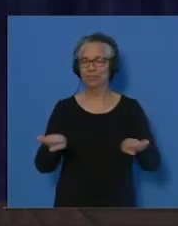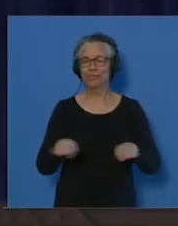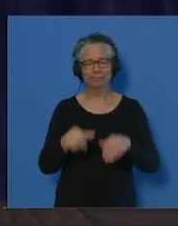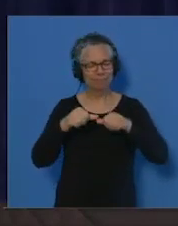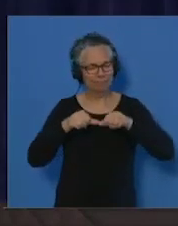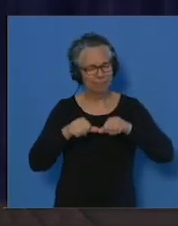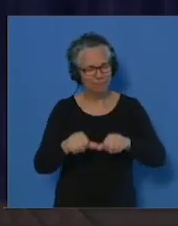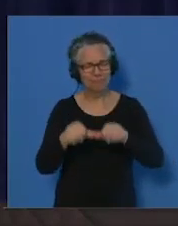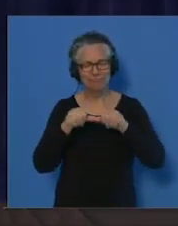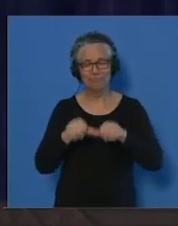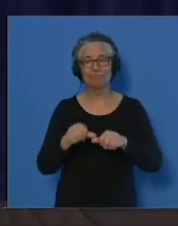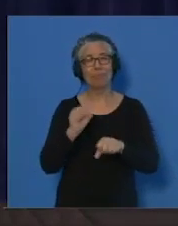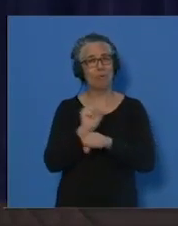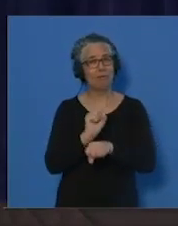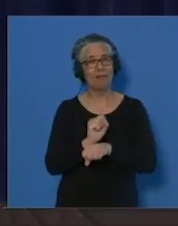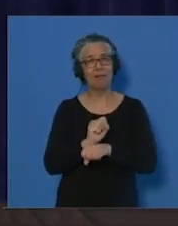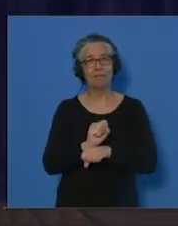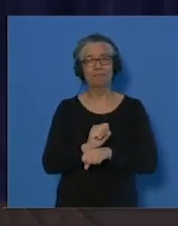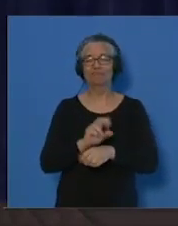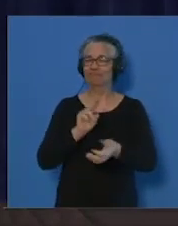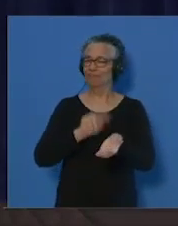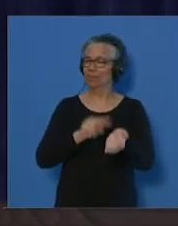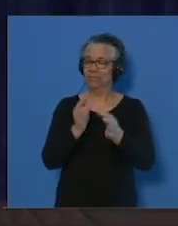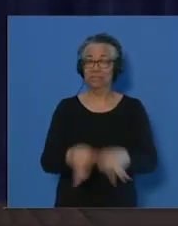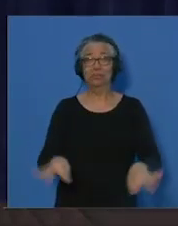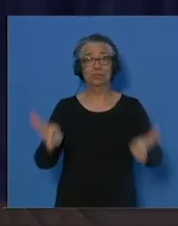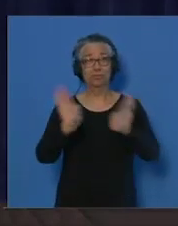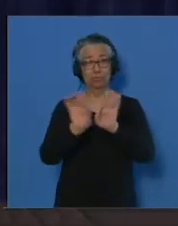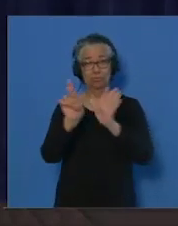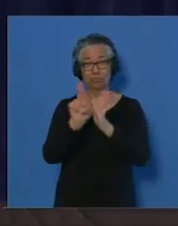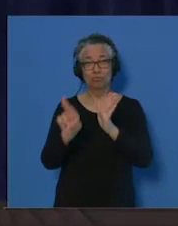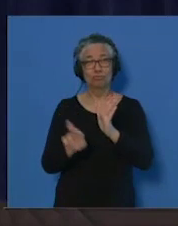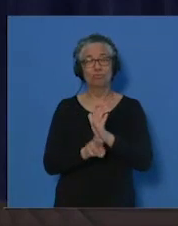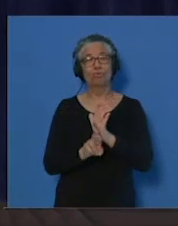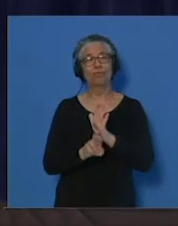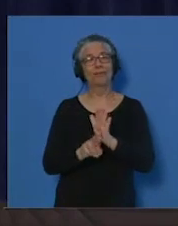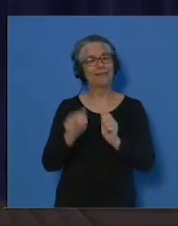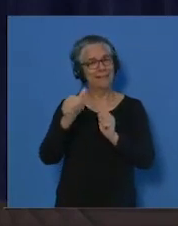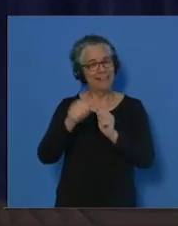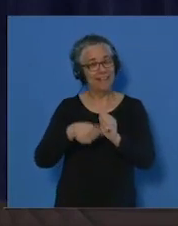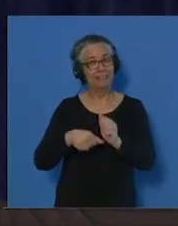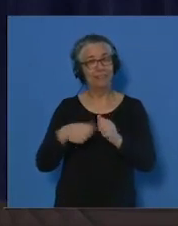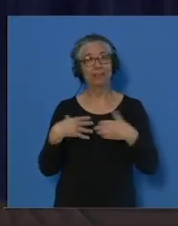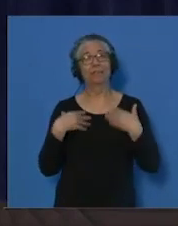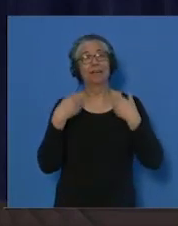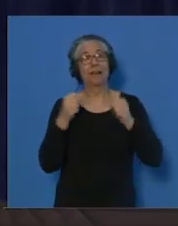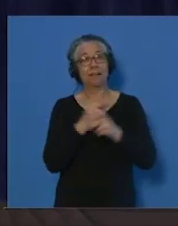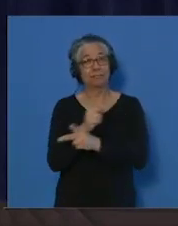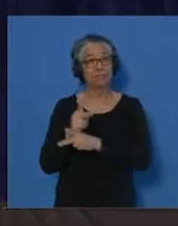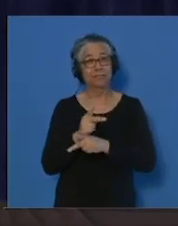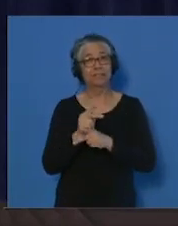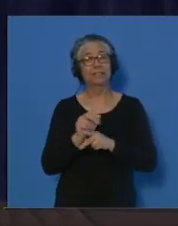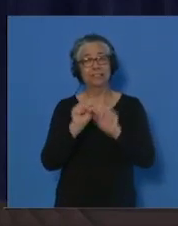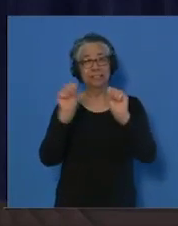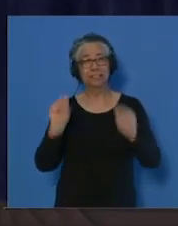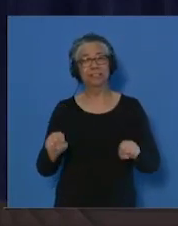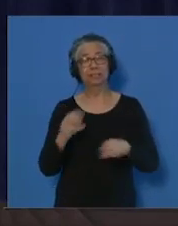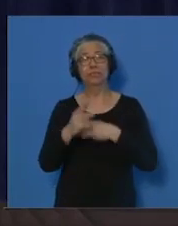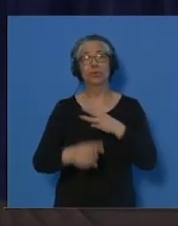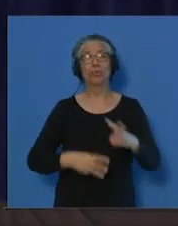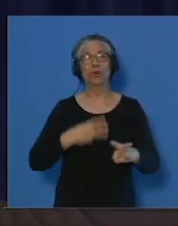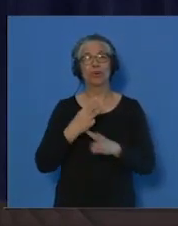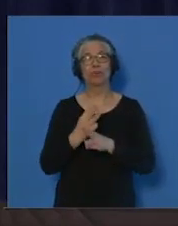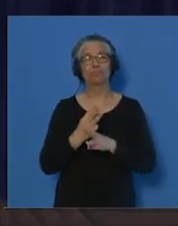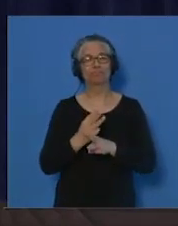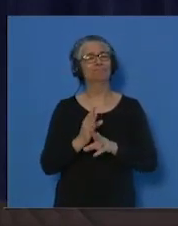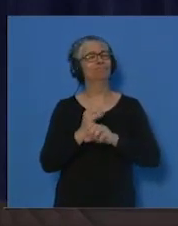dedication. Nurses play a vital role in each and every healthcare system around the world, making a difference to the